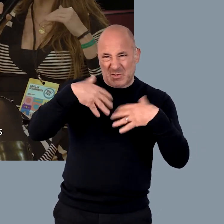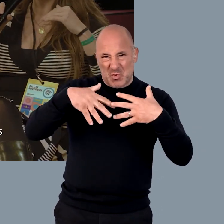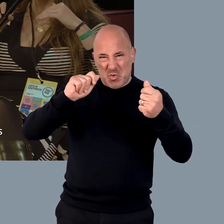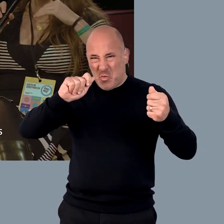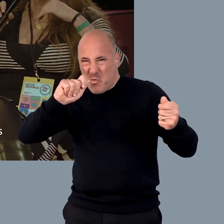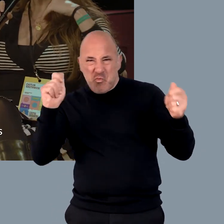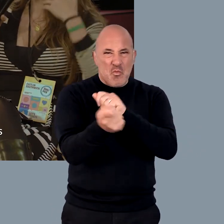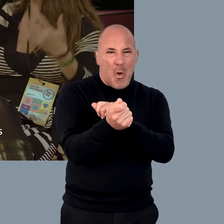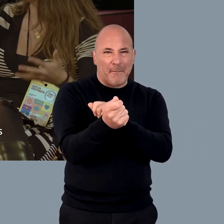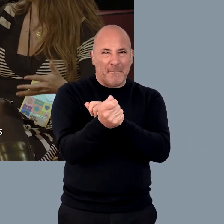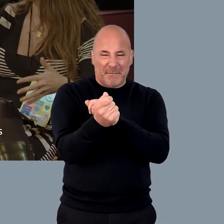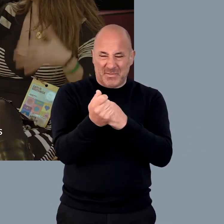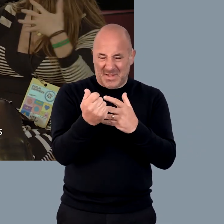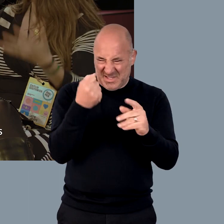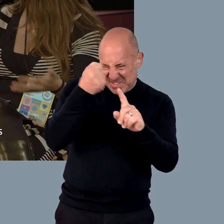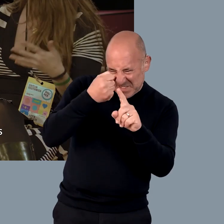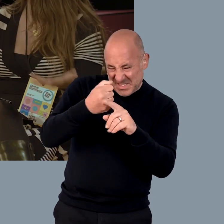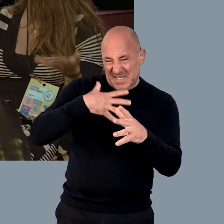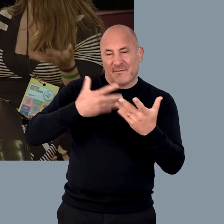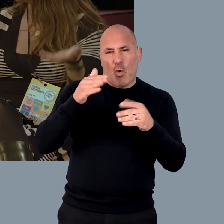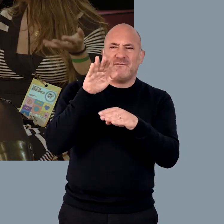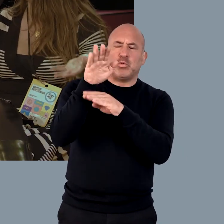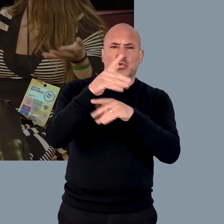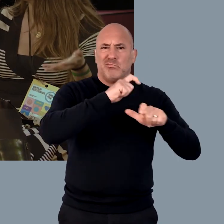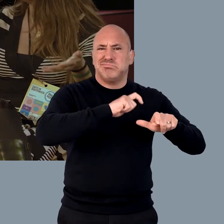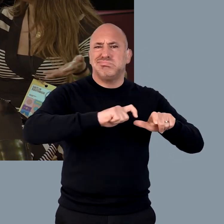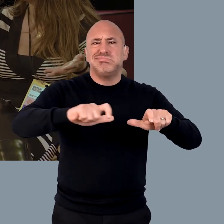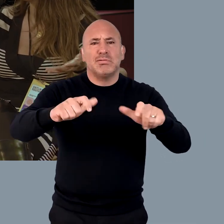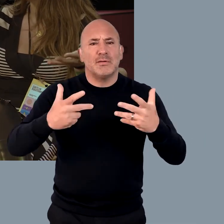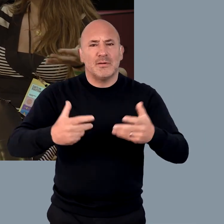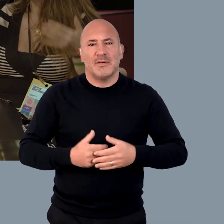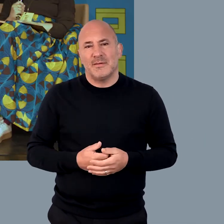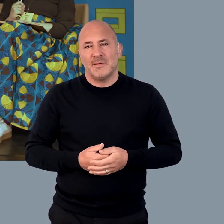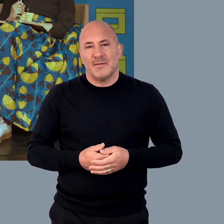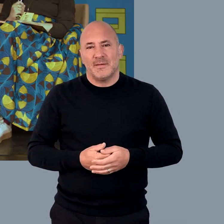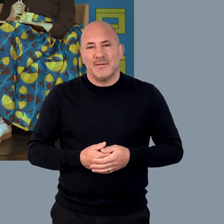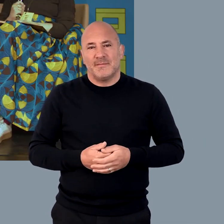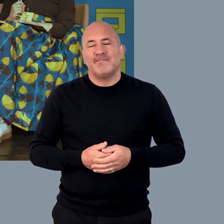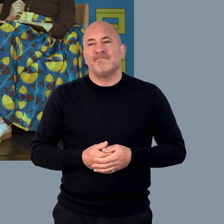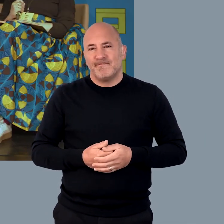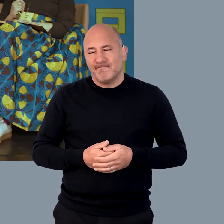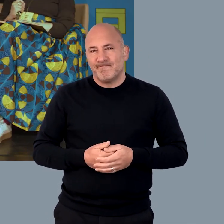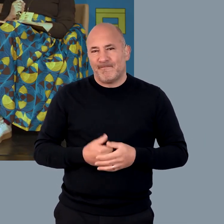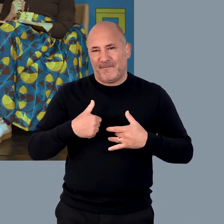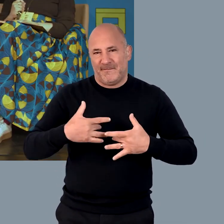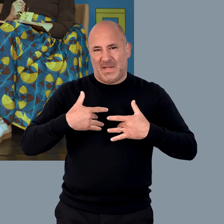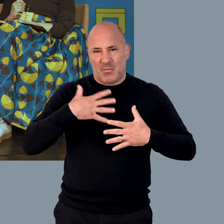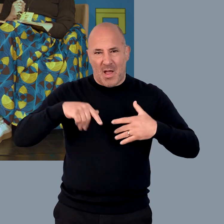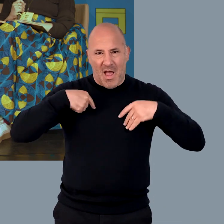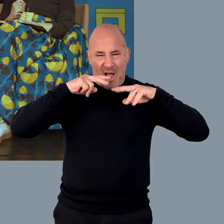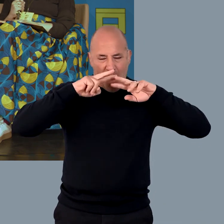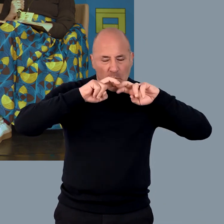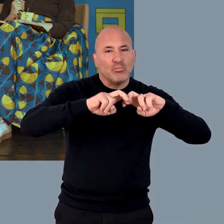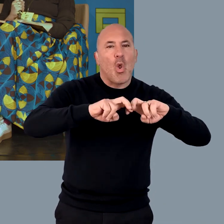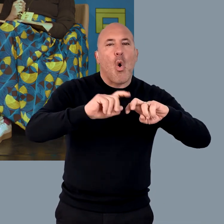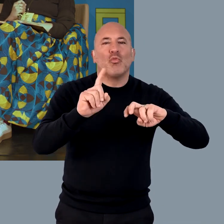that can catalyze this paradigm shifting change that we need for a sustainable future. So